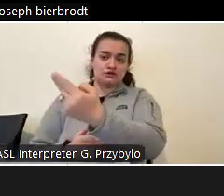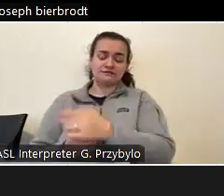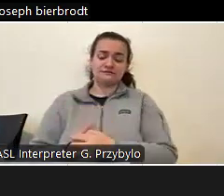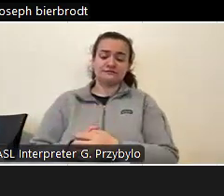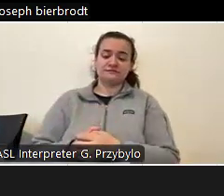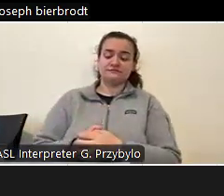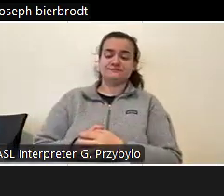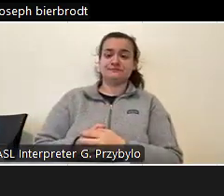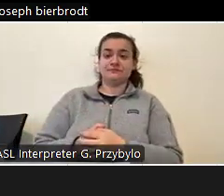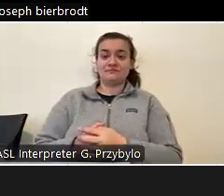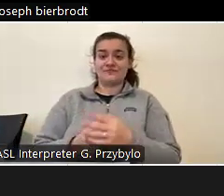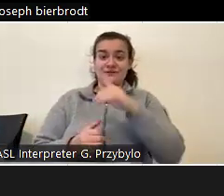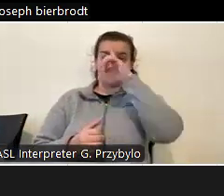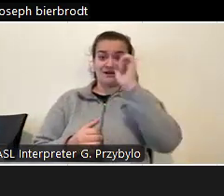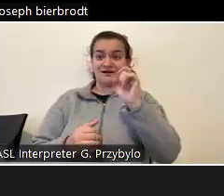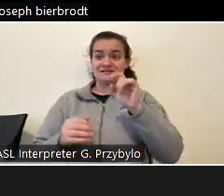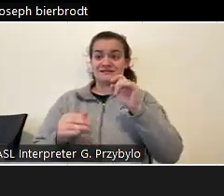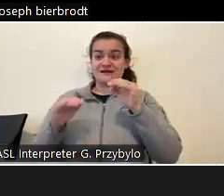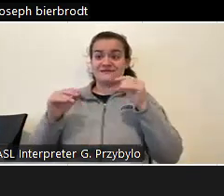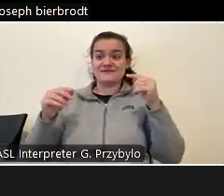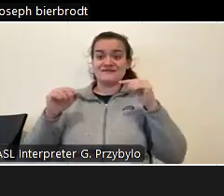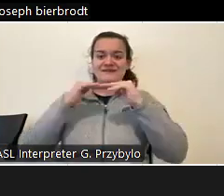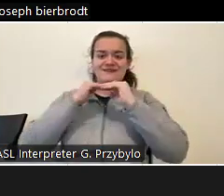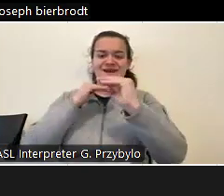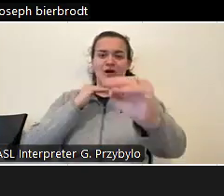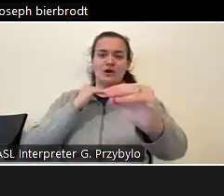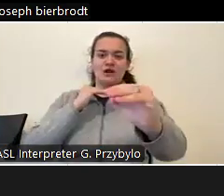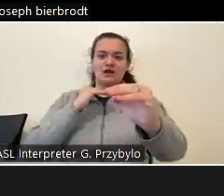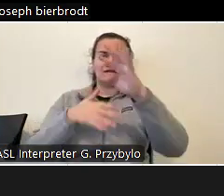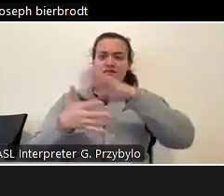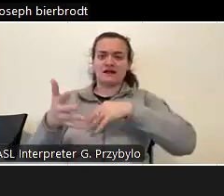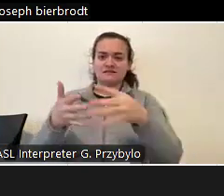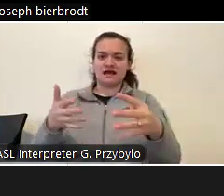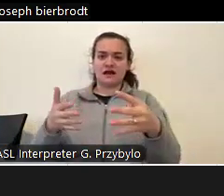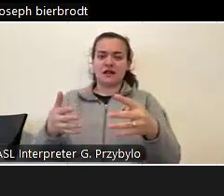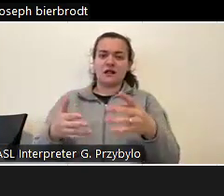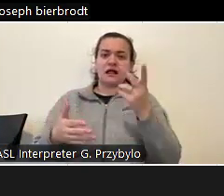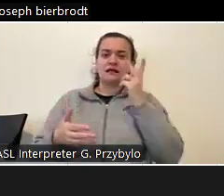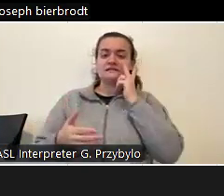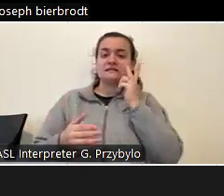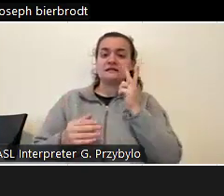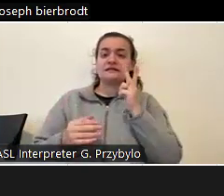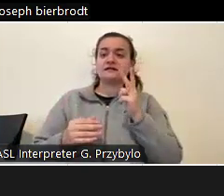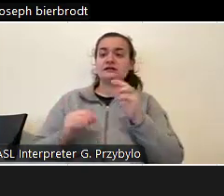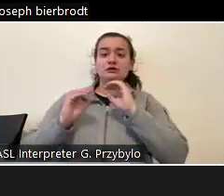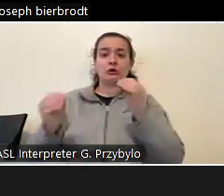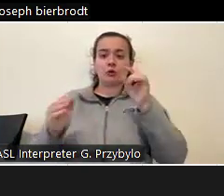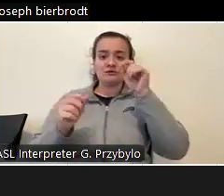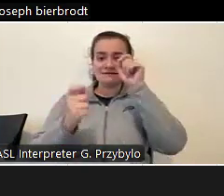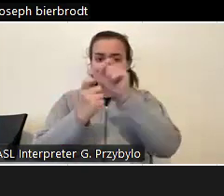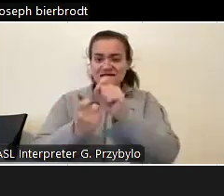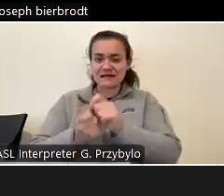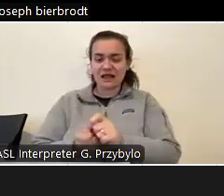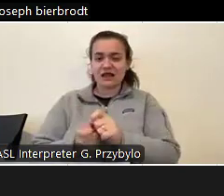Because of the linearity of the scale, I basically see no detail down